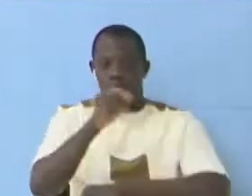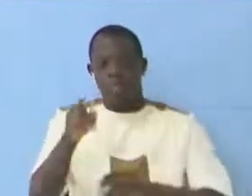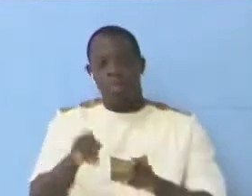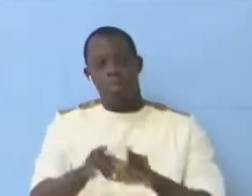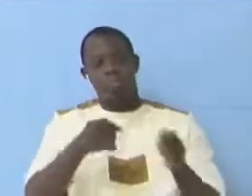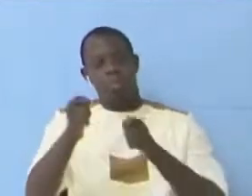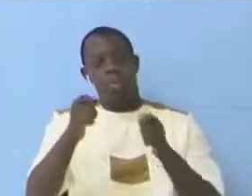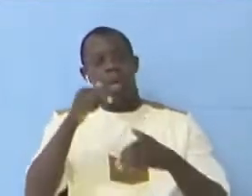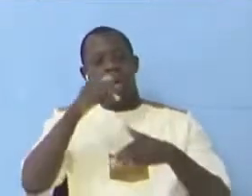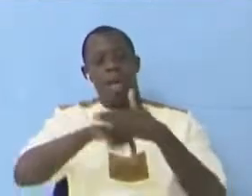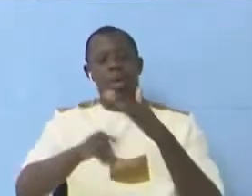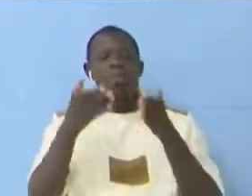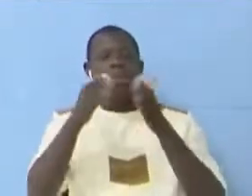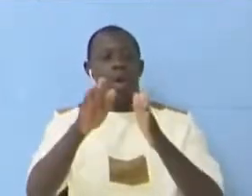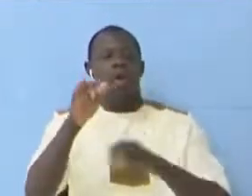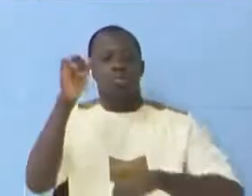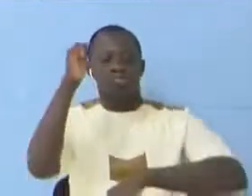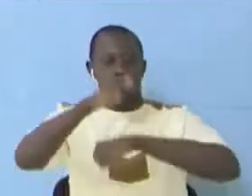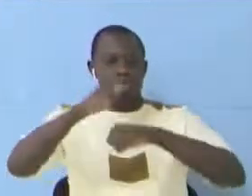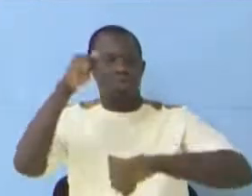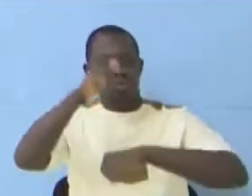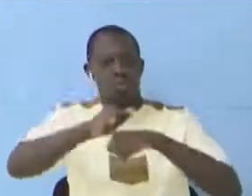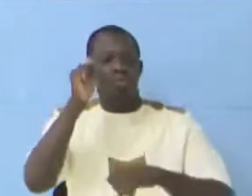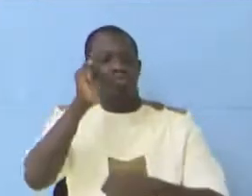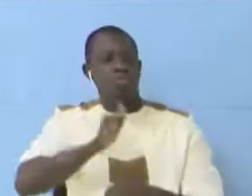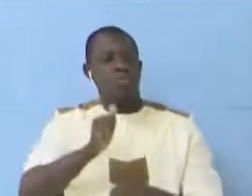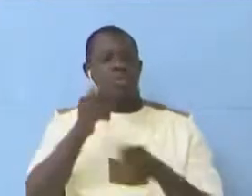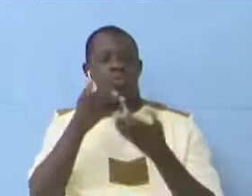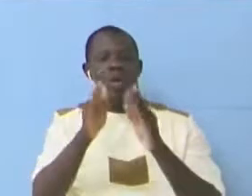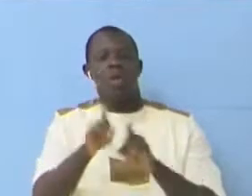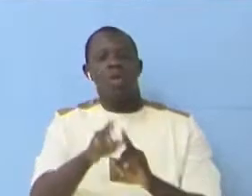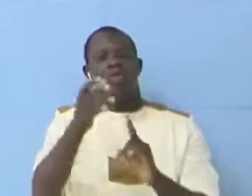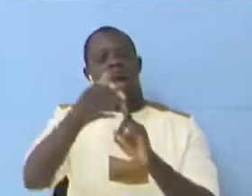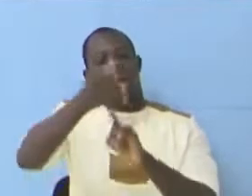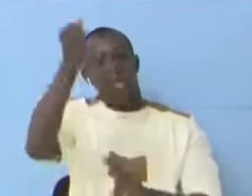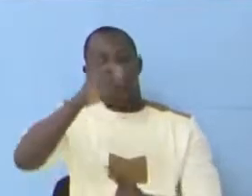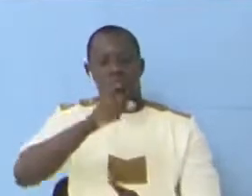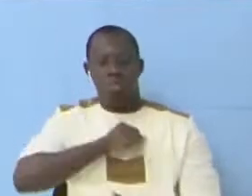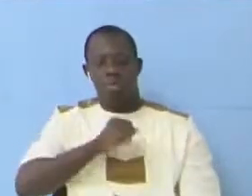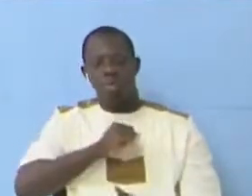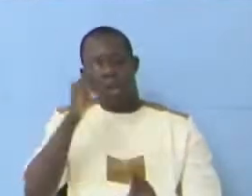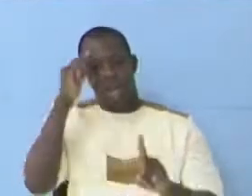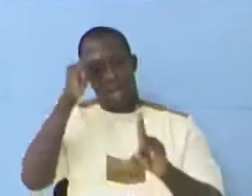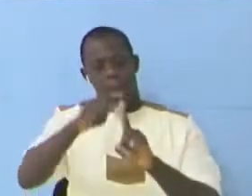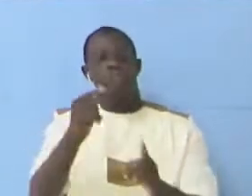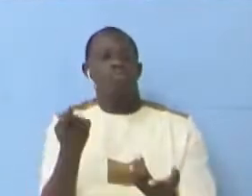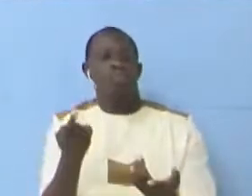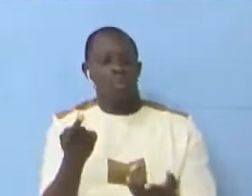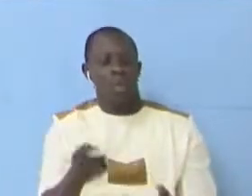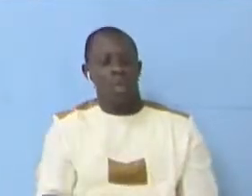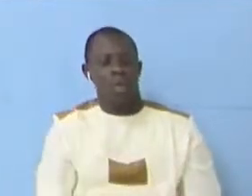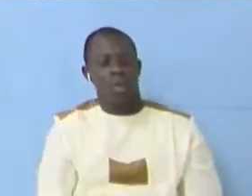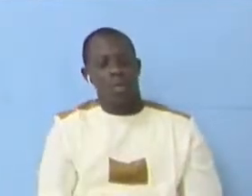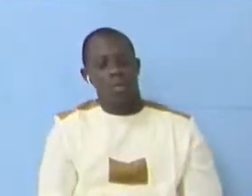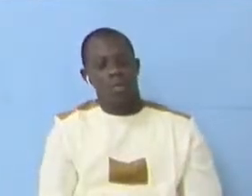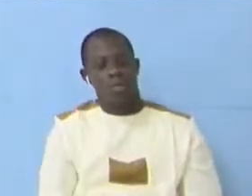a way that torture was used as a tool to achieve their own objectives. That is what was the